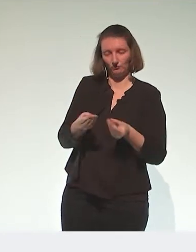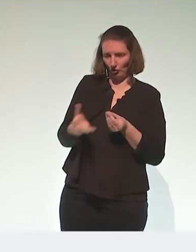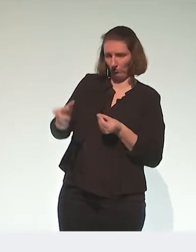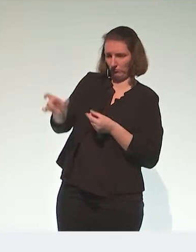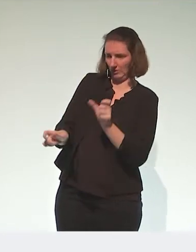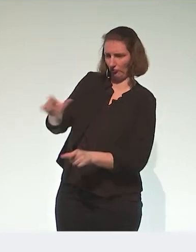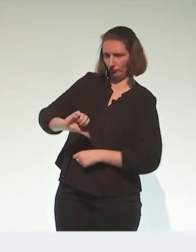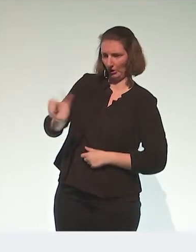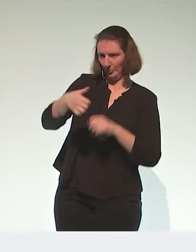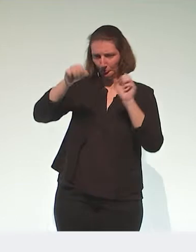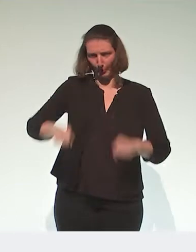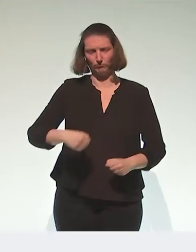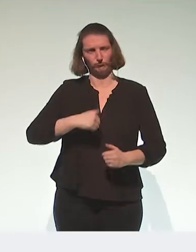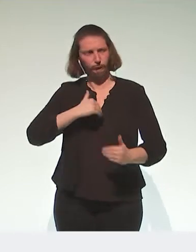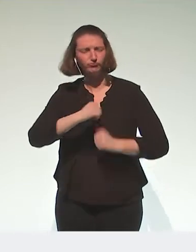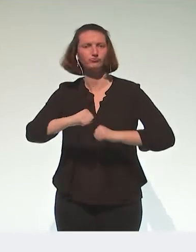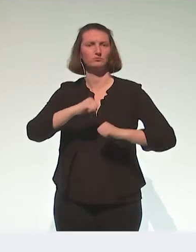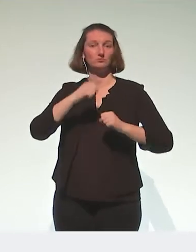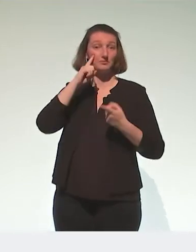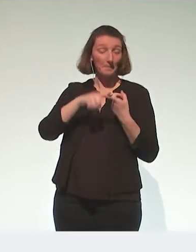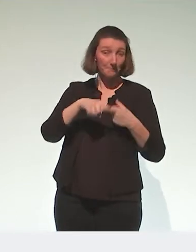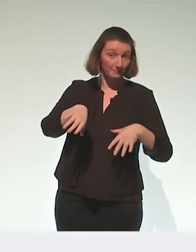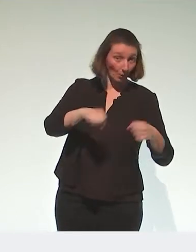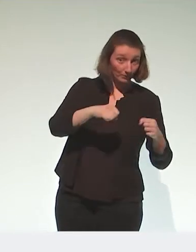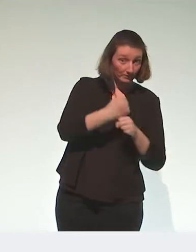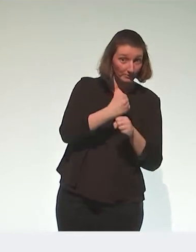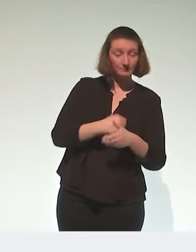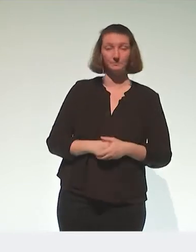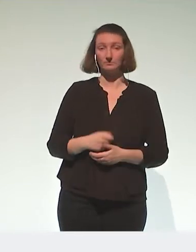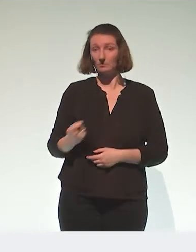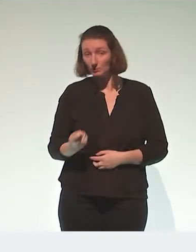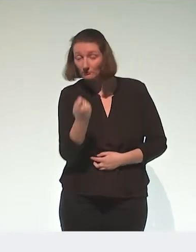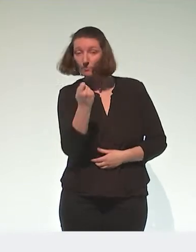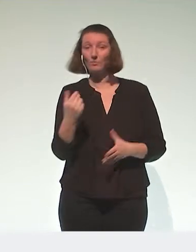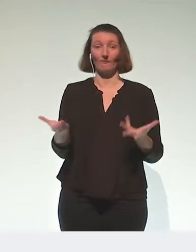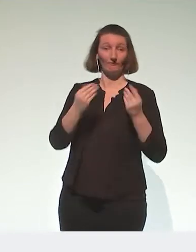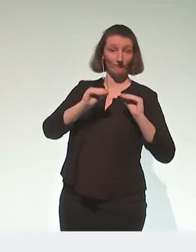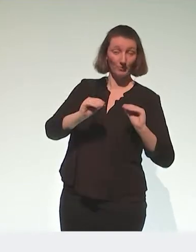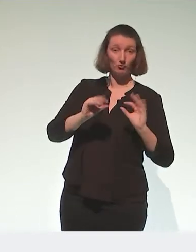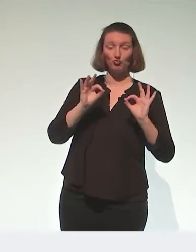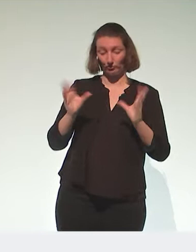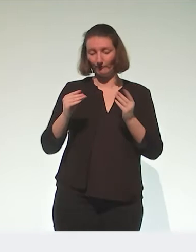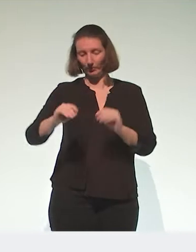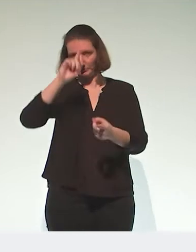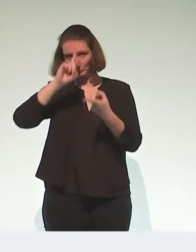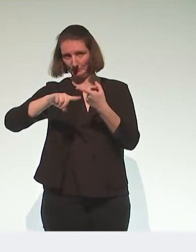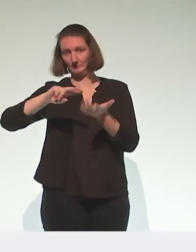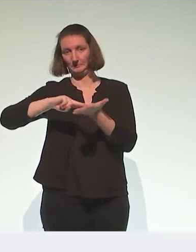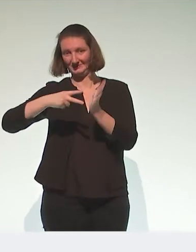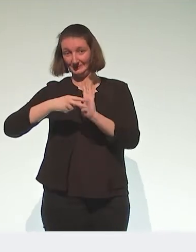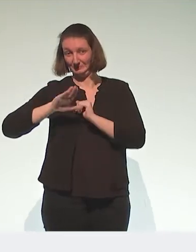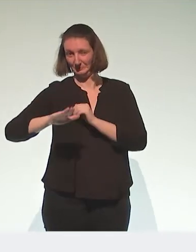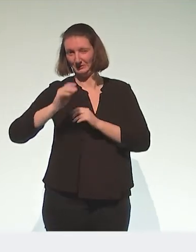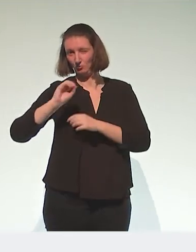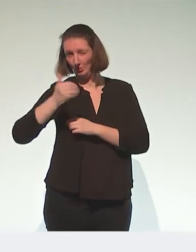By providing those opportunities in the areas of employment, education, training,